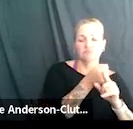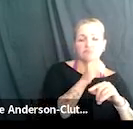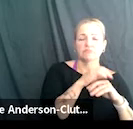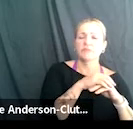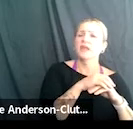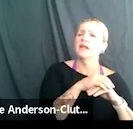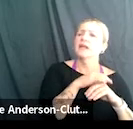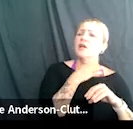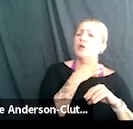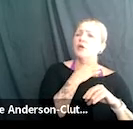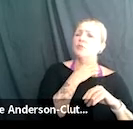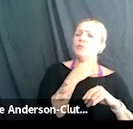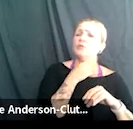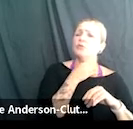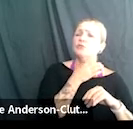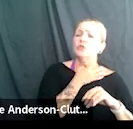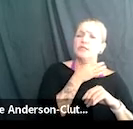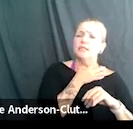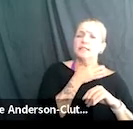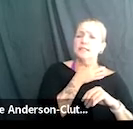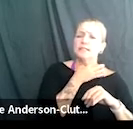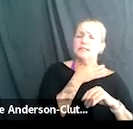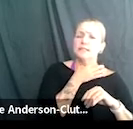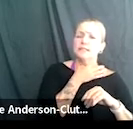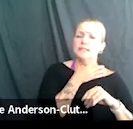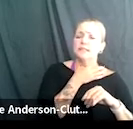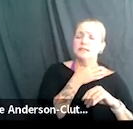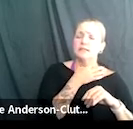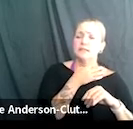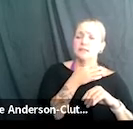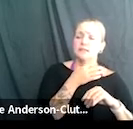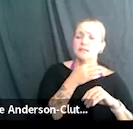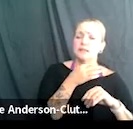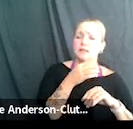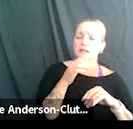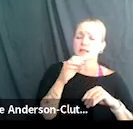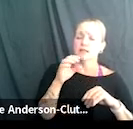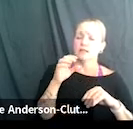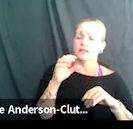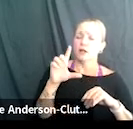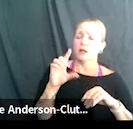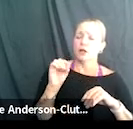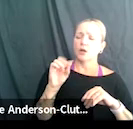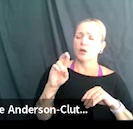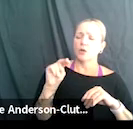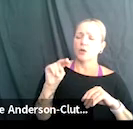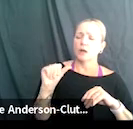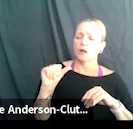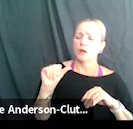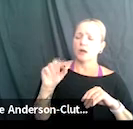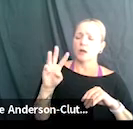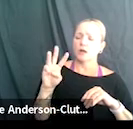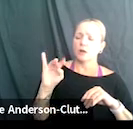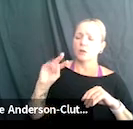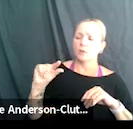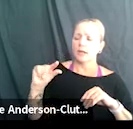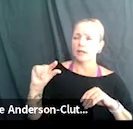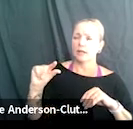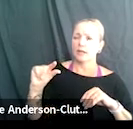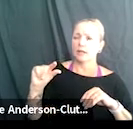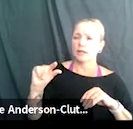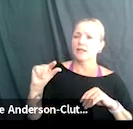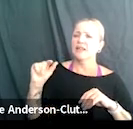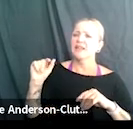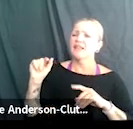mention the duration? Like, did once people developed this so-called catatonia, did it persist? Because I need to look up that